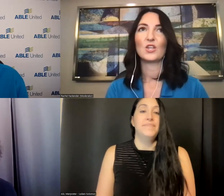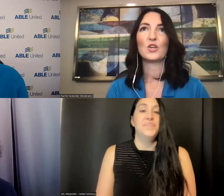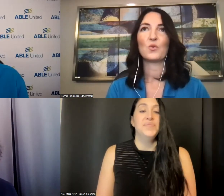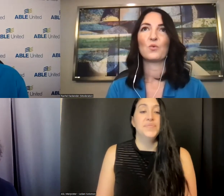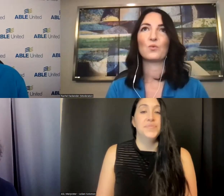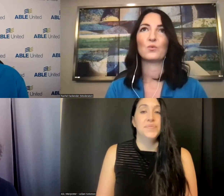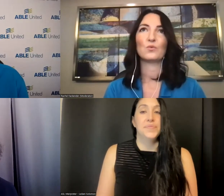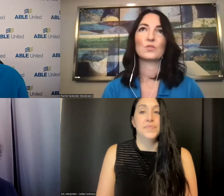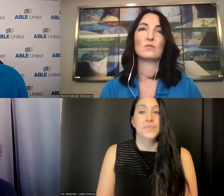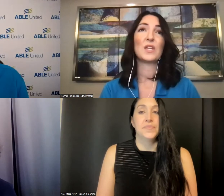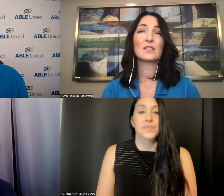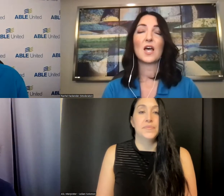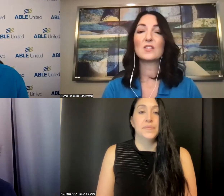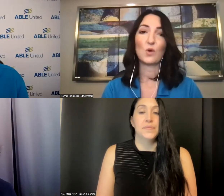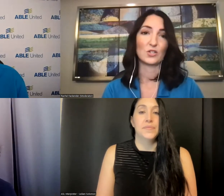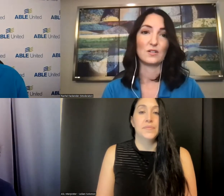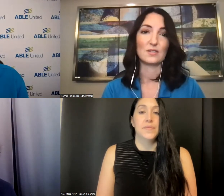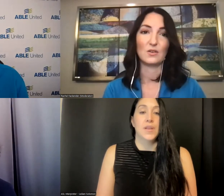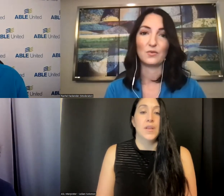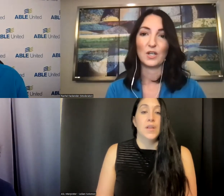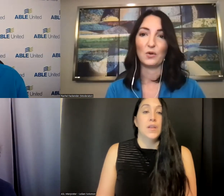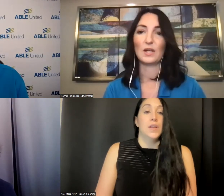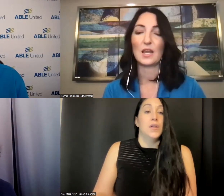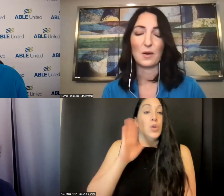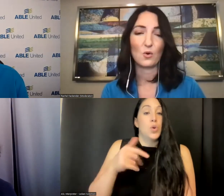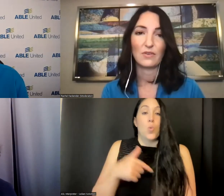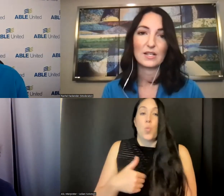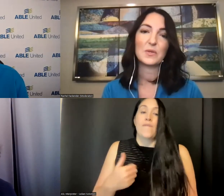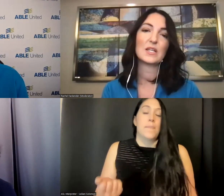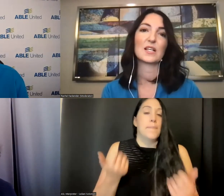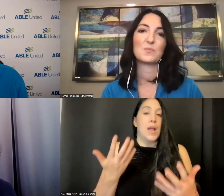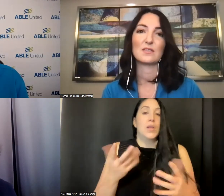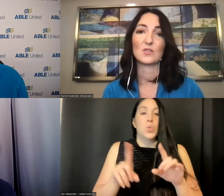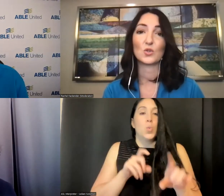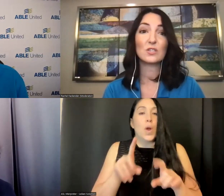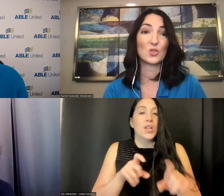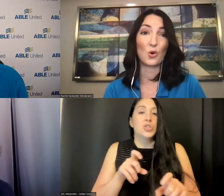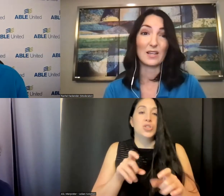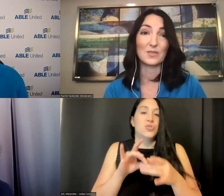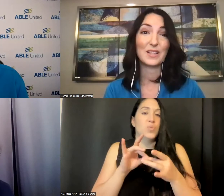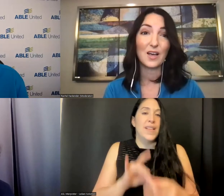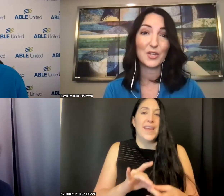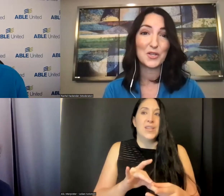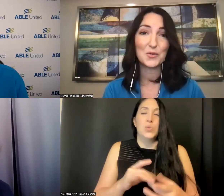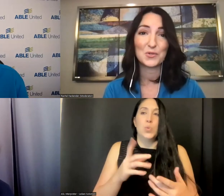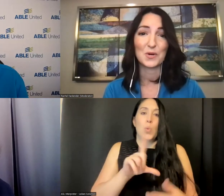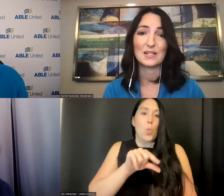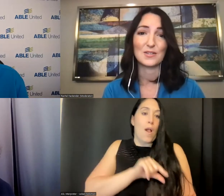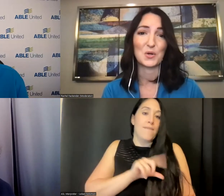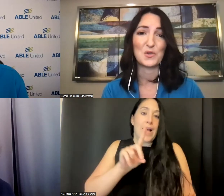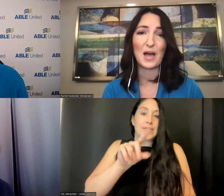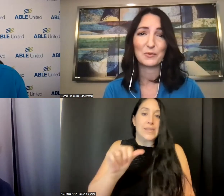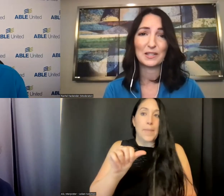And we get tons of questions of, again, about qualified disability expenses or just stories. And we love hearing those